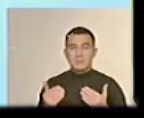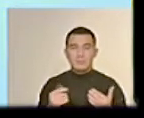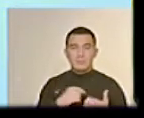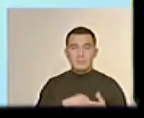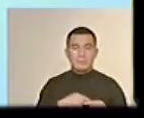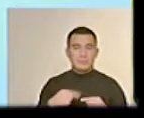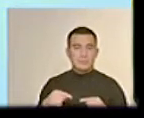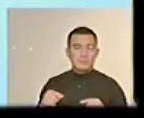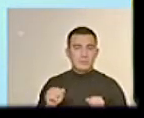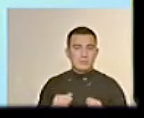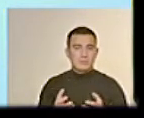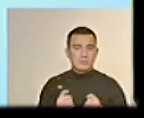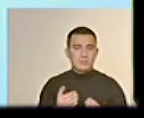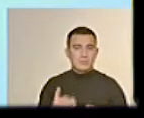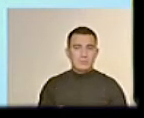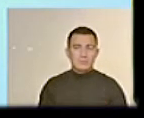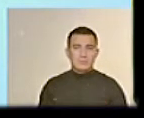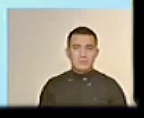usuli hisoblanadi.